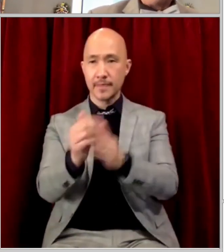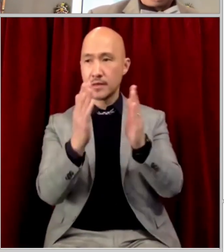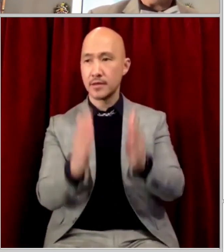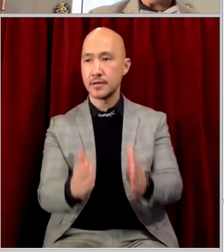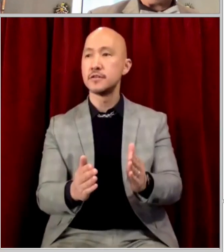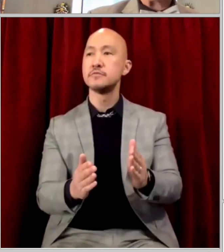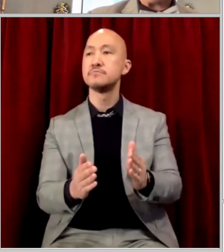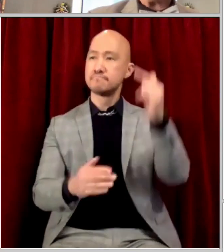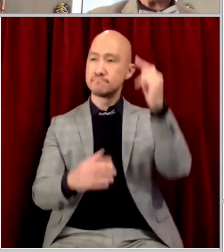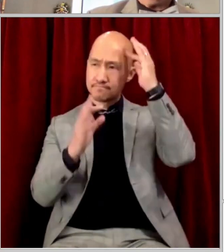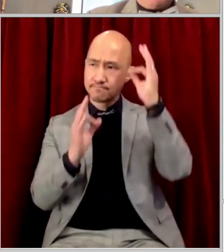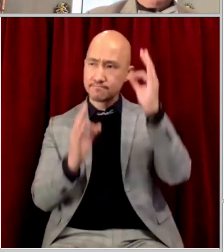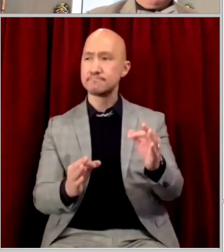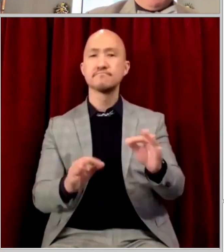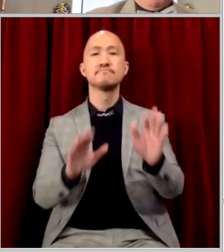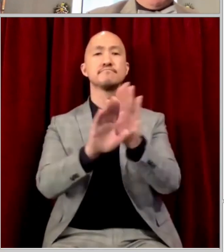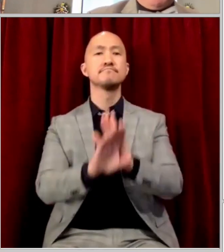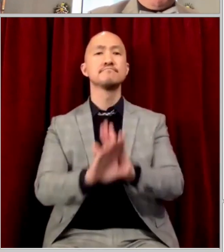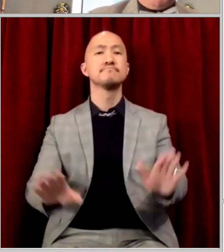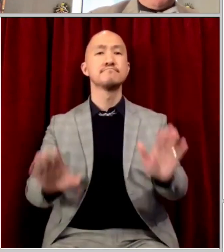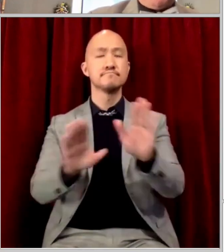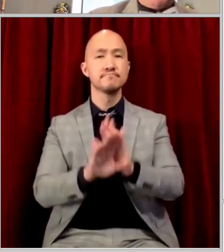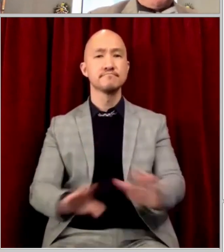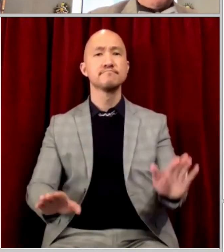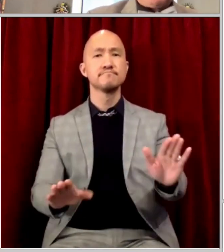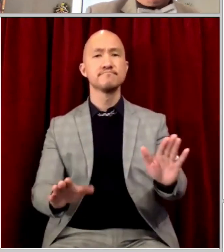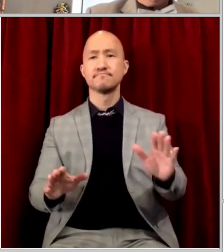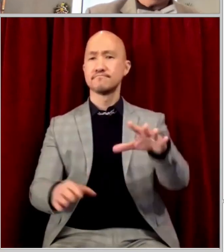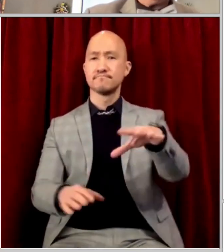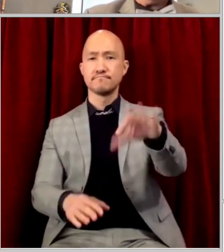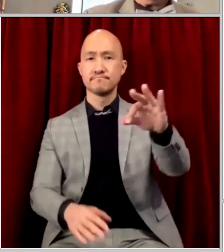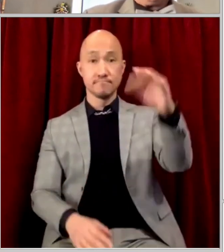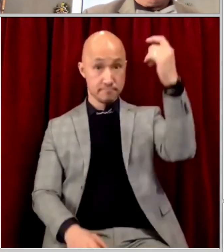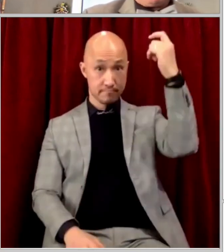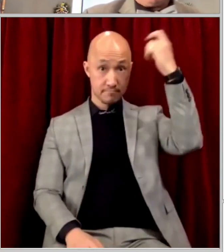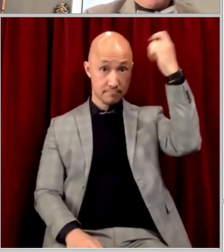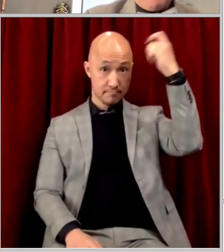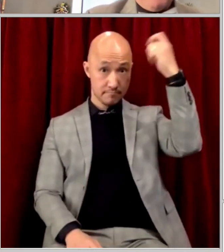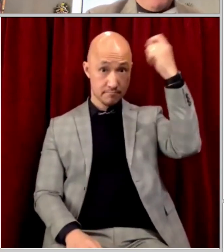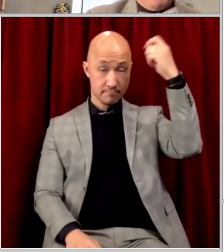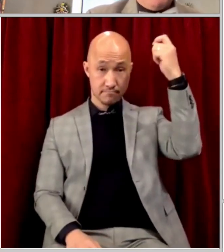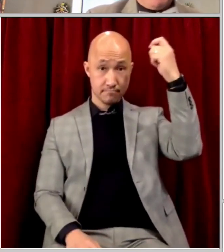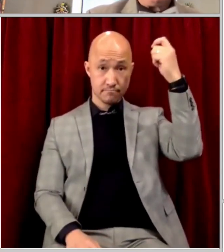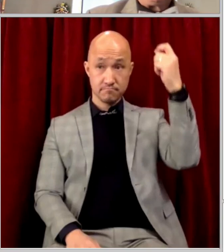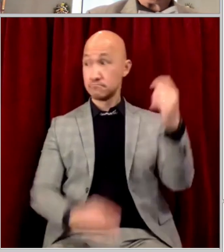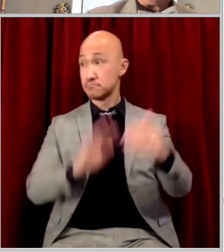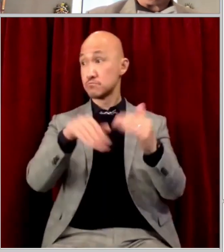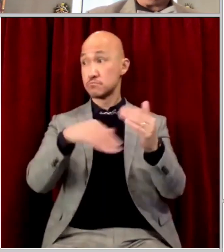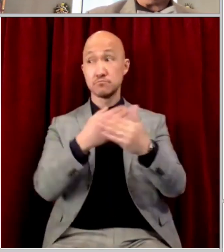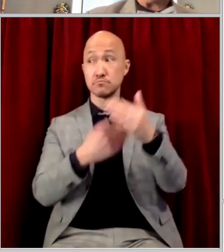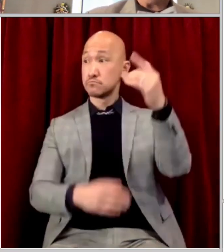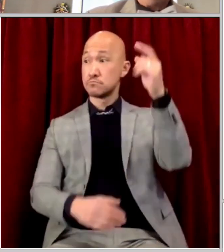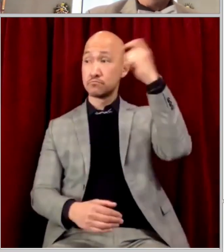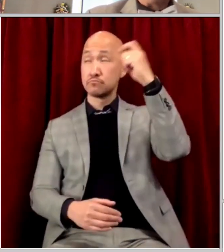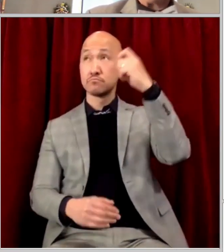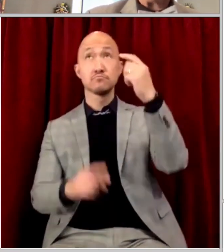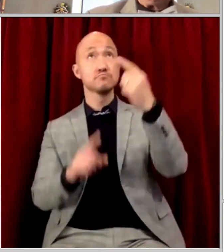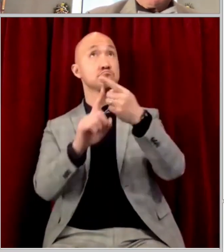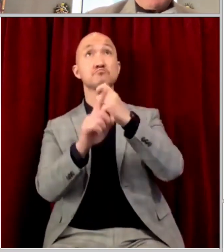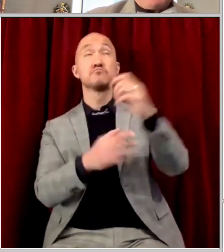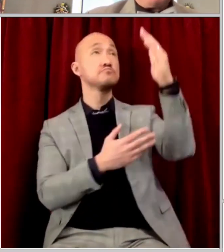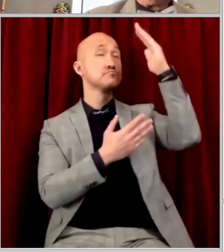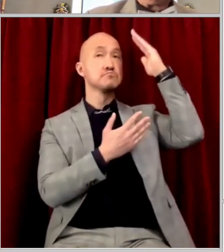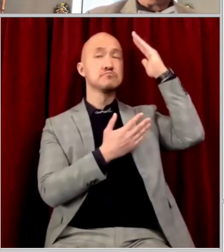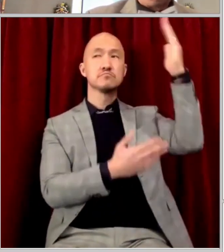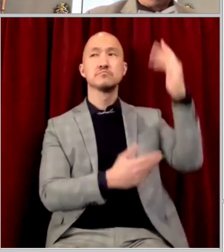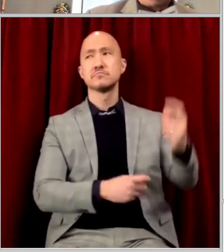order, help these leaders find that wisdom. It's you who give it to them anyway. Help them see it, help them come to